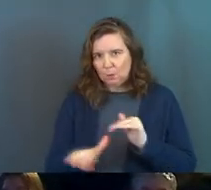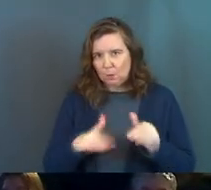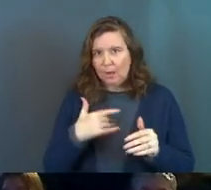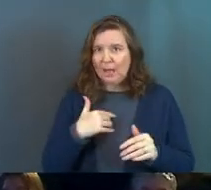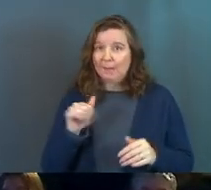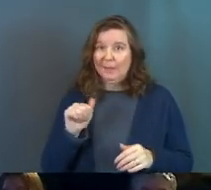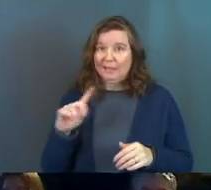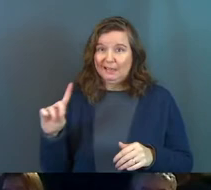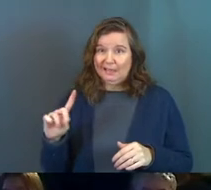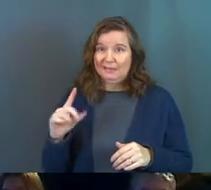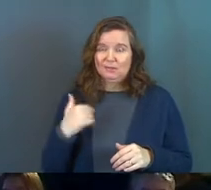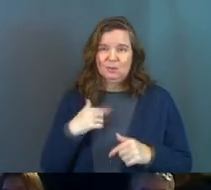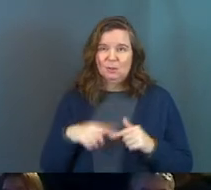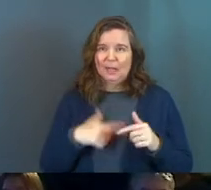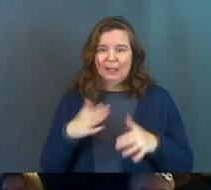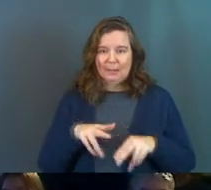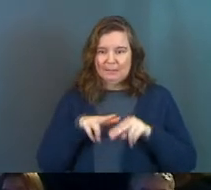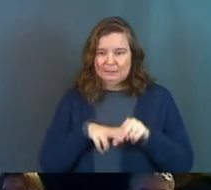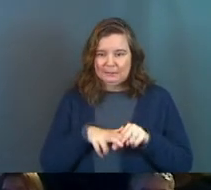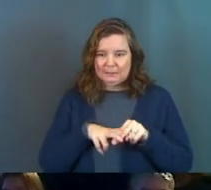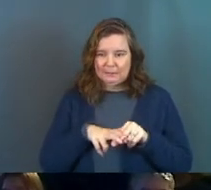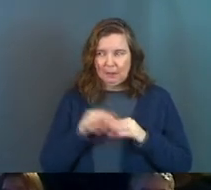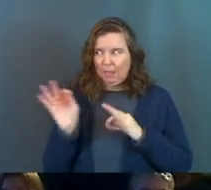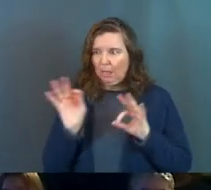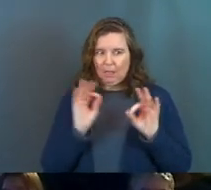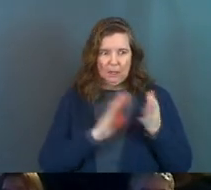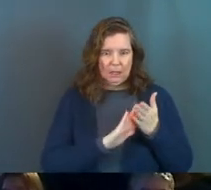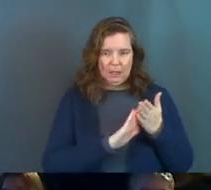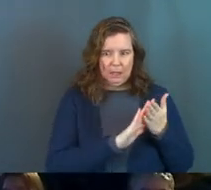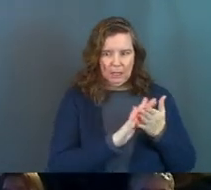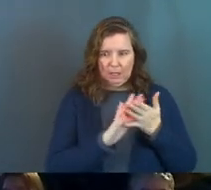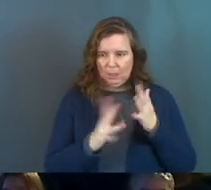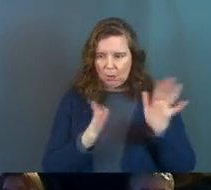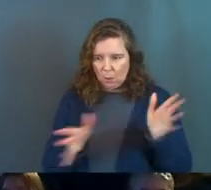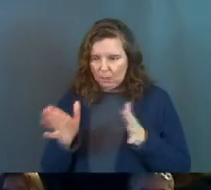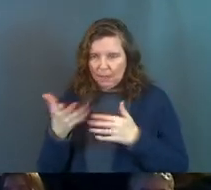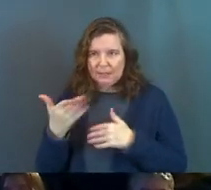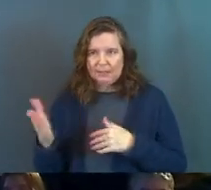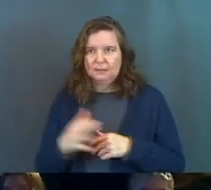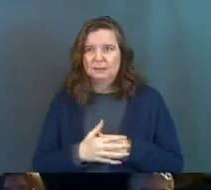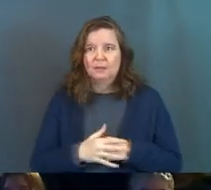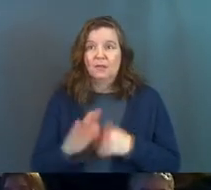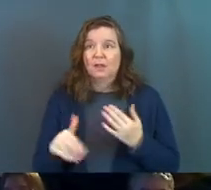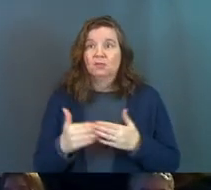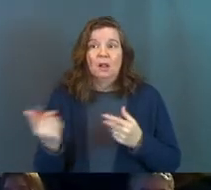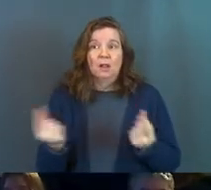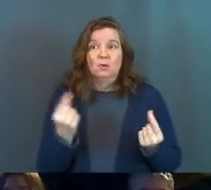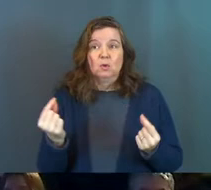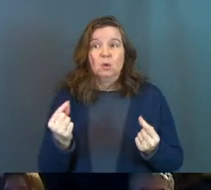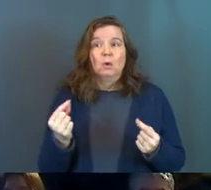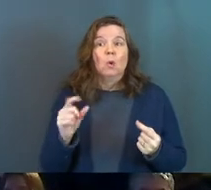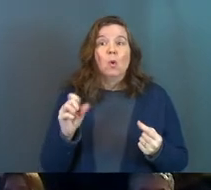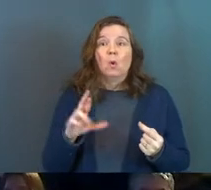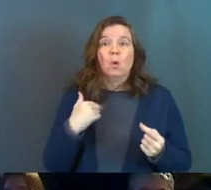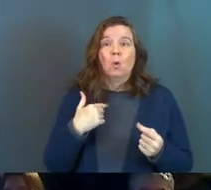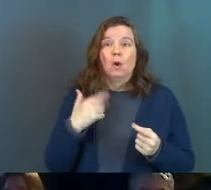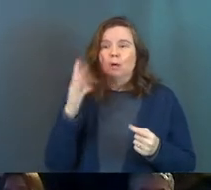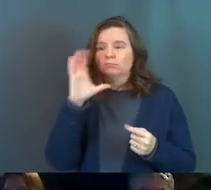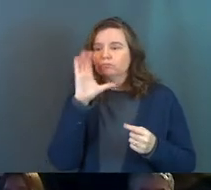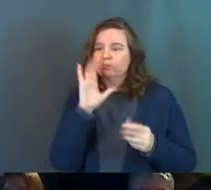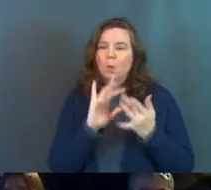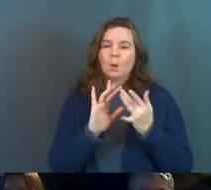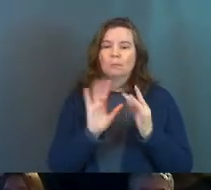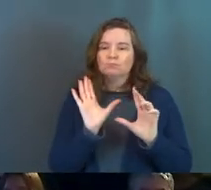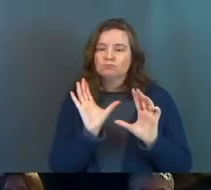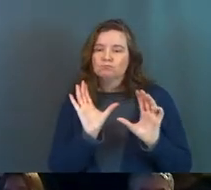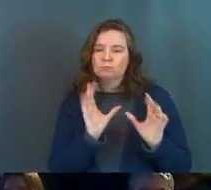a bit ADD. You can't let me be in my house. I'll just clean things and organize things. That's all I'll do. Or I'll surf the web, or I'll do